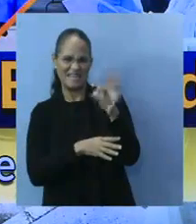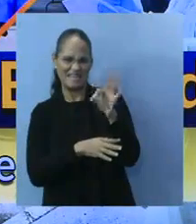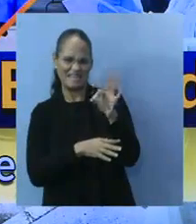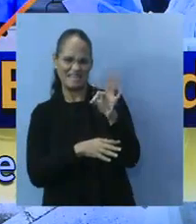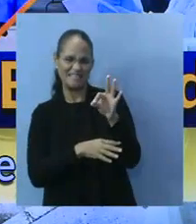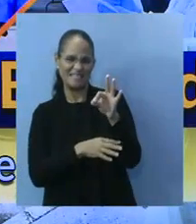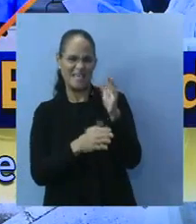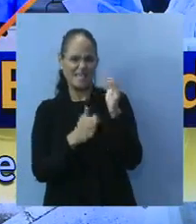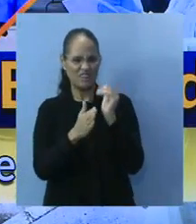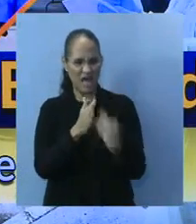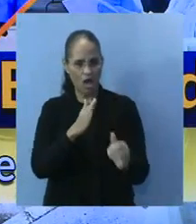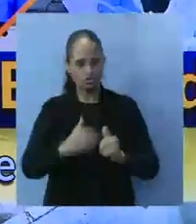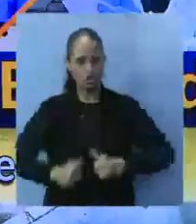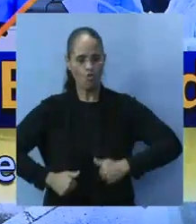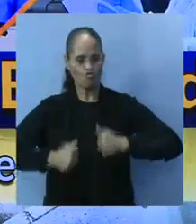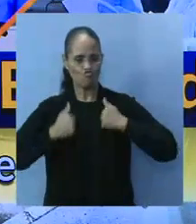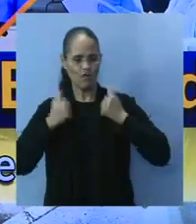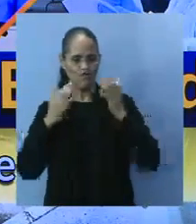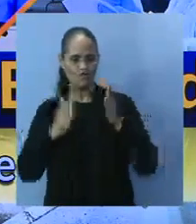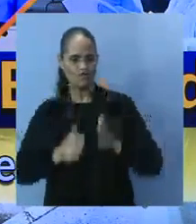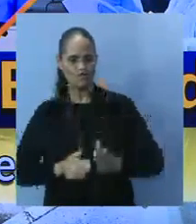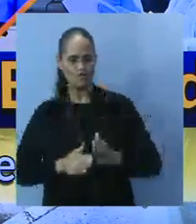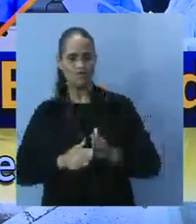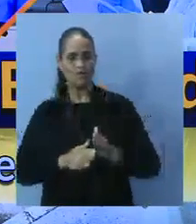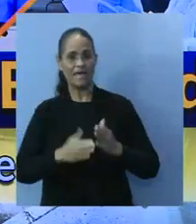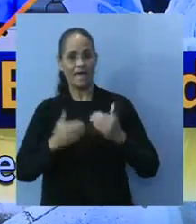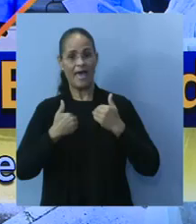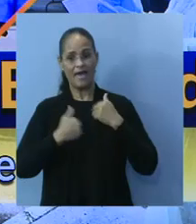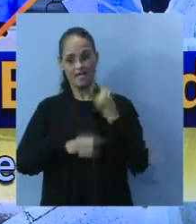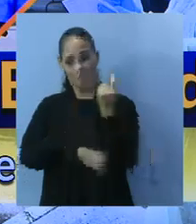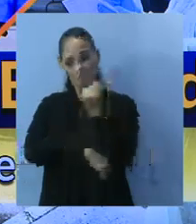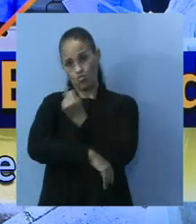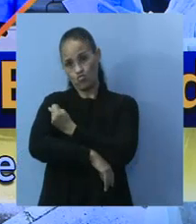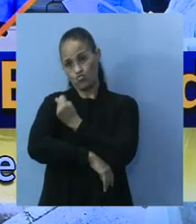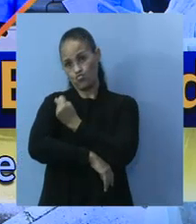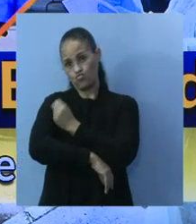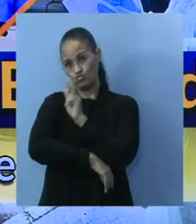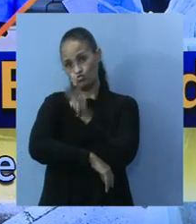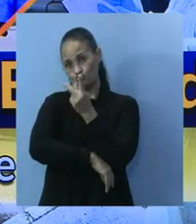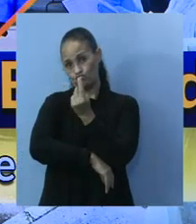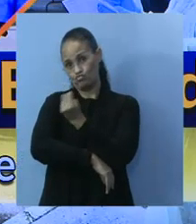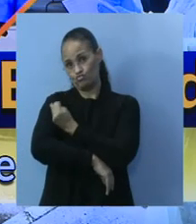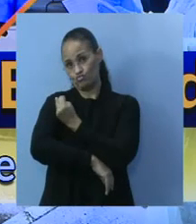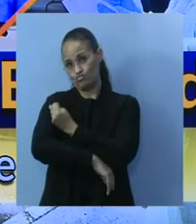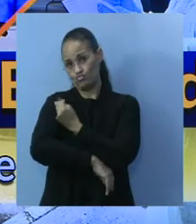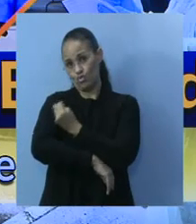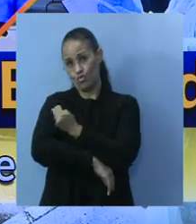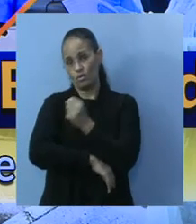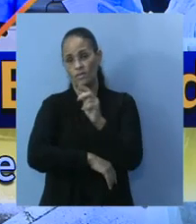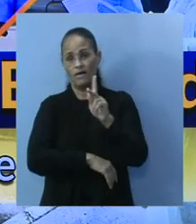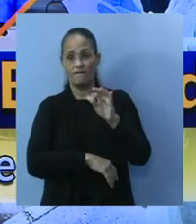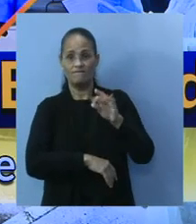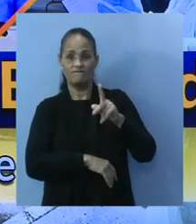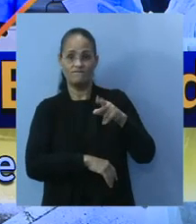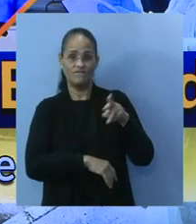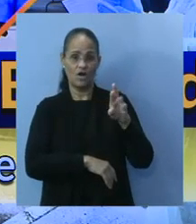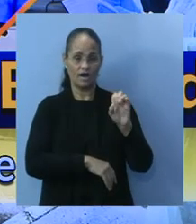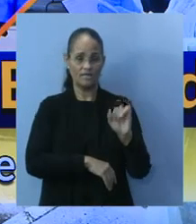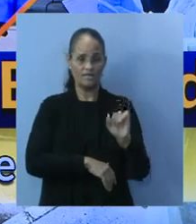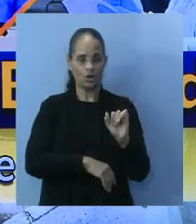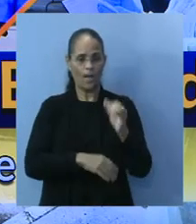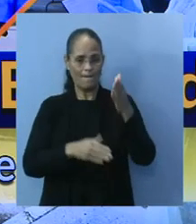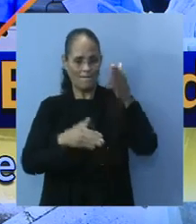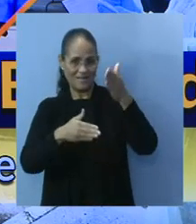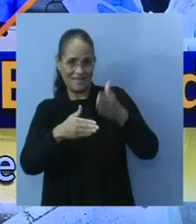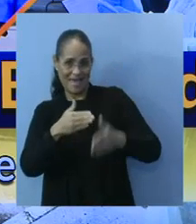19,000 residents administer 2 doses of the Pfizer-BioNTech vaccine by the